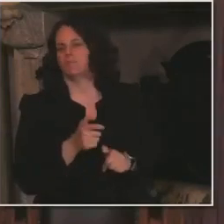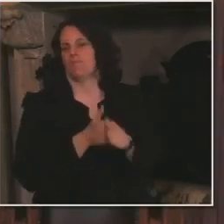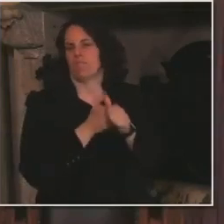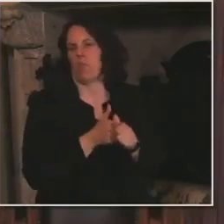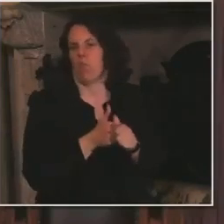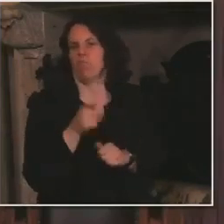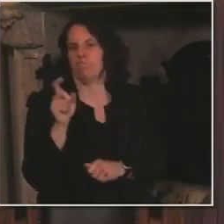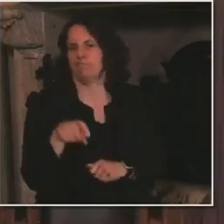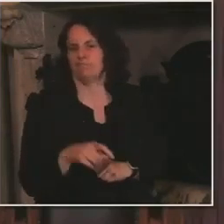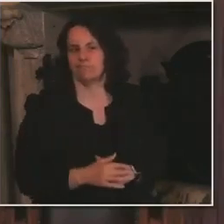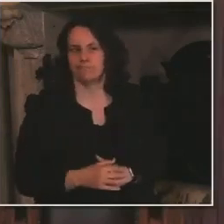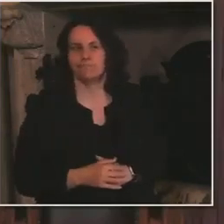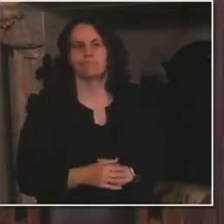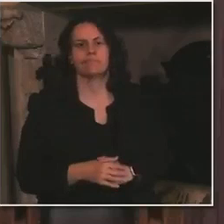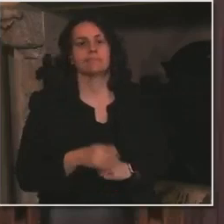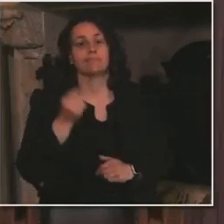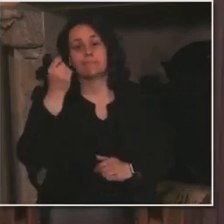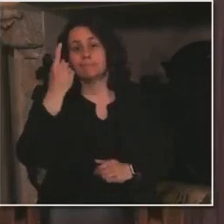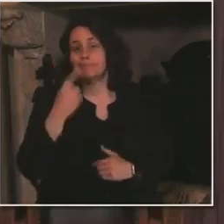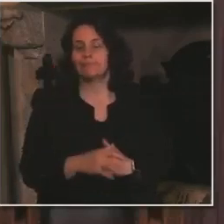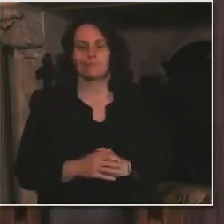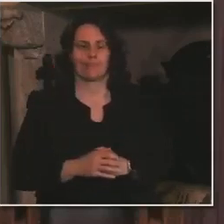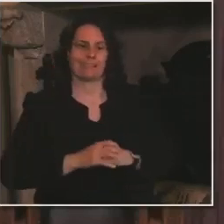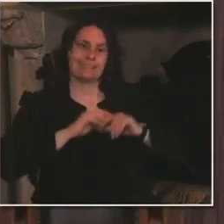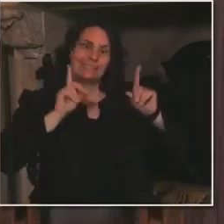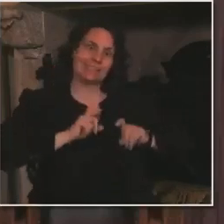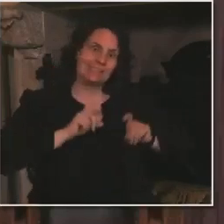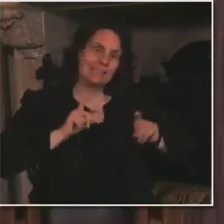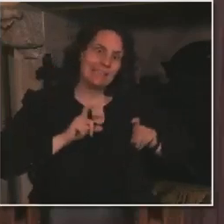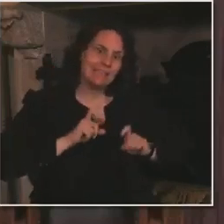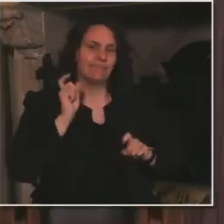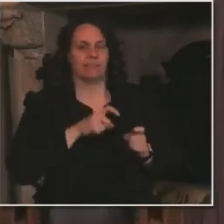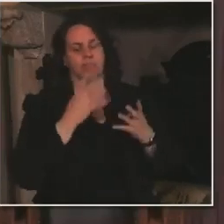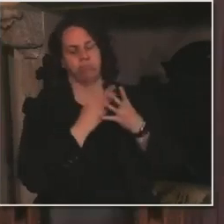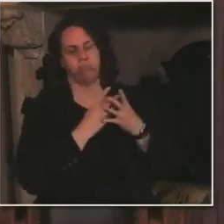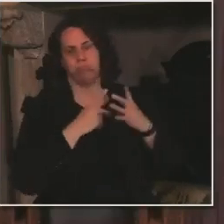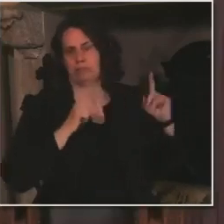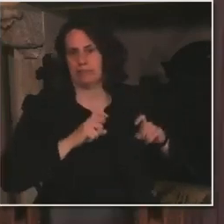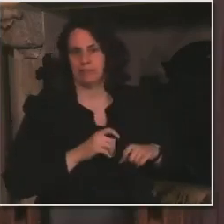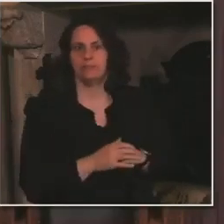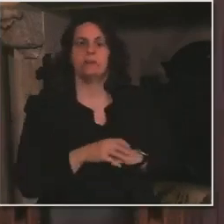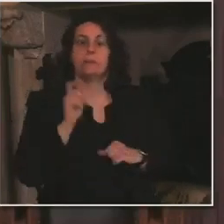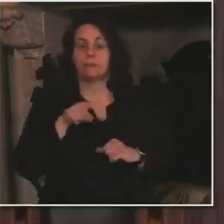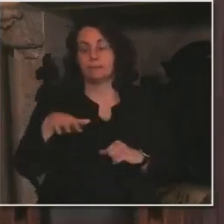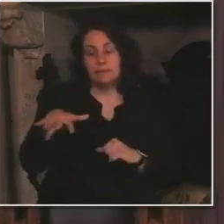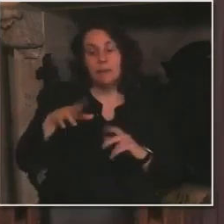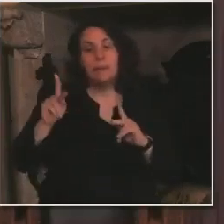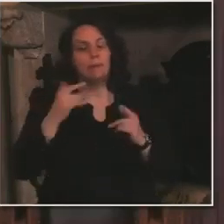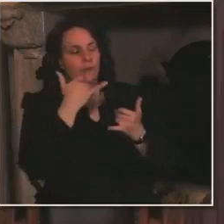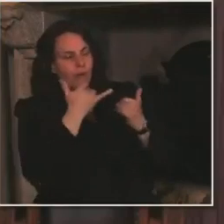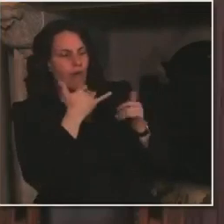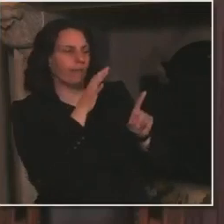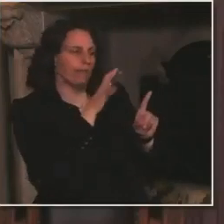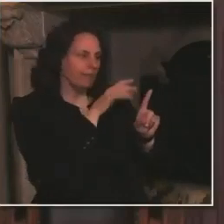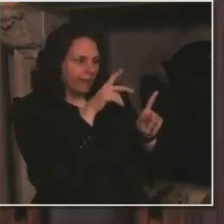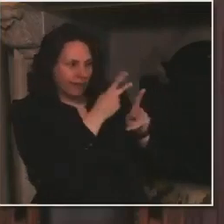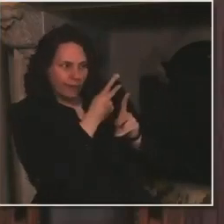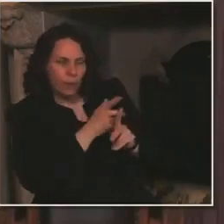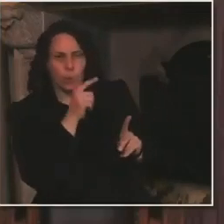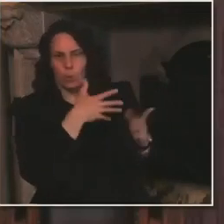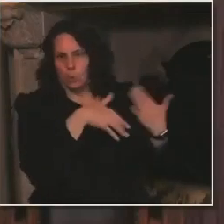of contact tracing, making sure we have enough equipment. And that, frankly, those